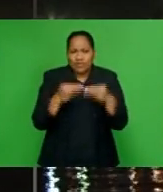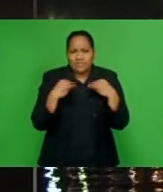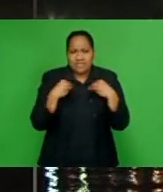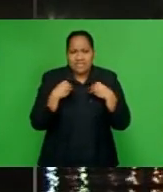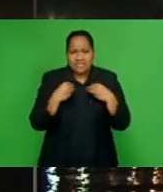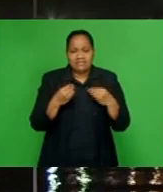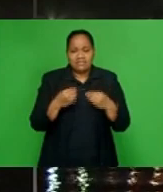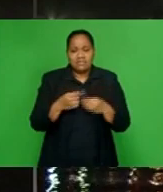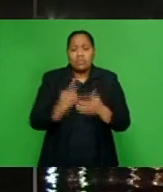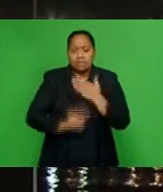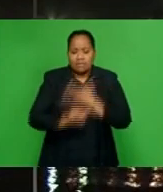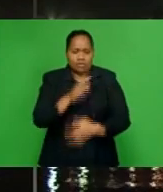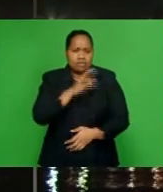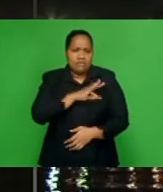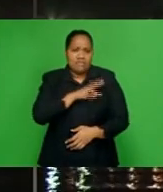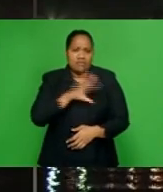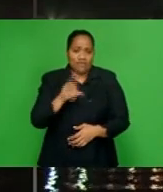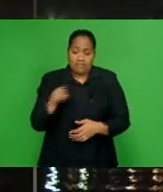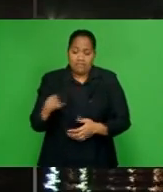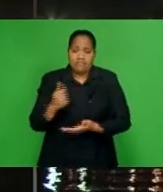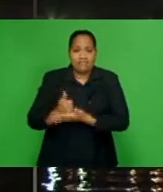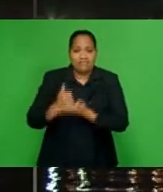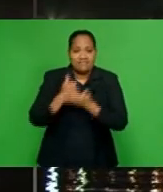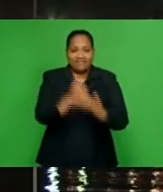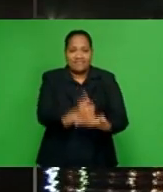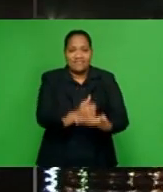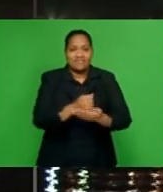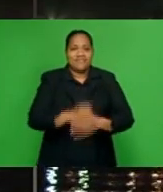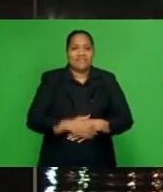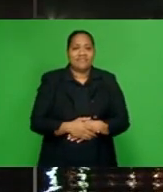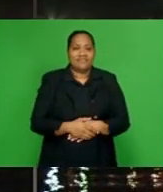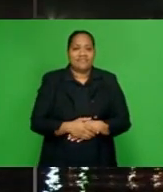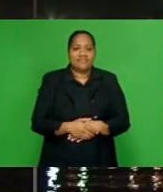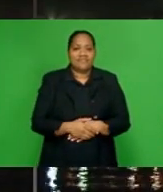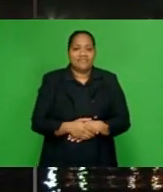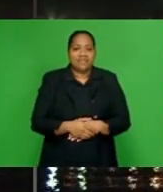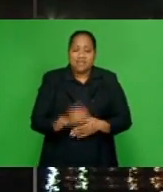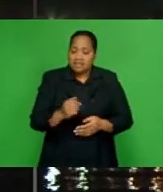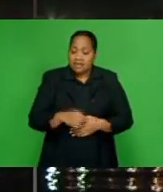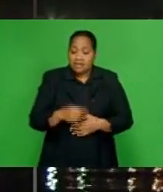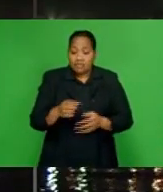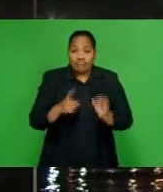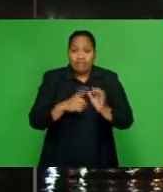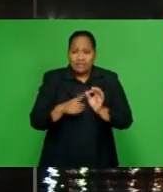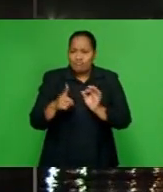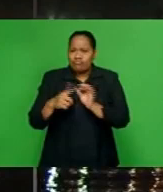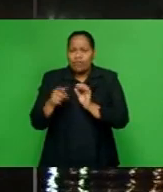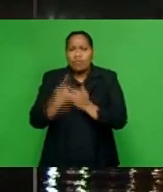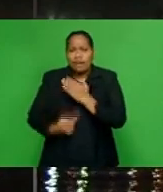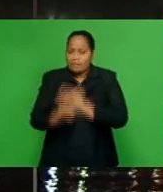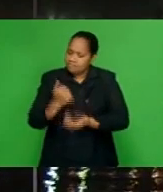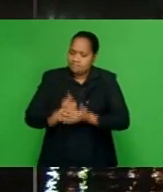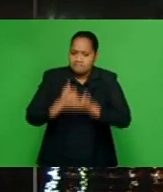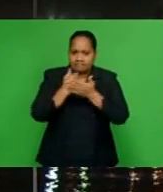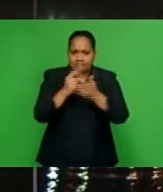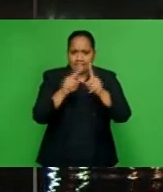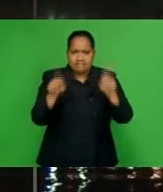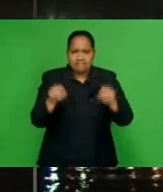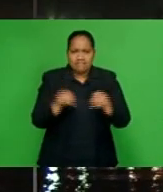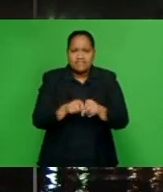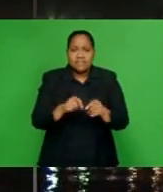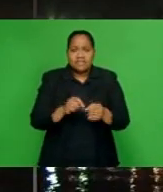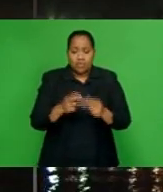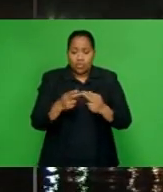businesses will benefit from this assistance. Pranita Prakash reports the support package has been designed to aid MSMEs struggling with